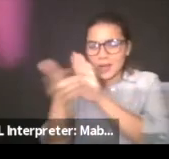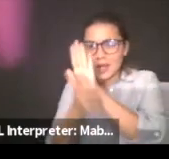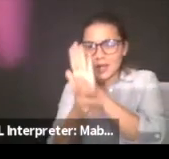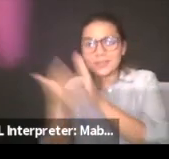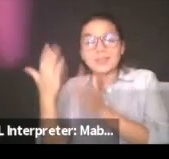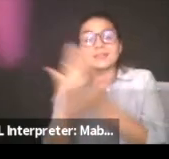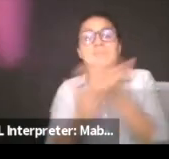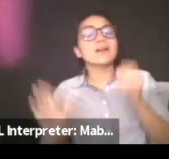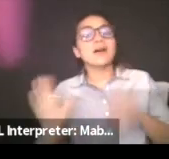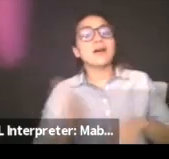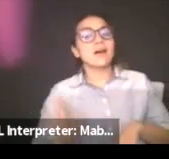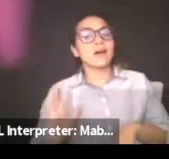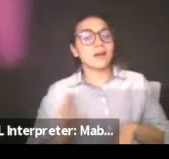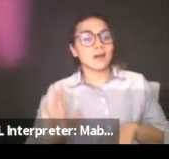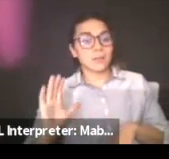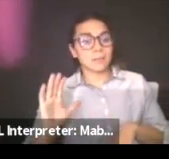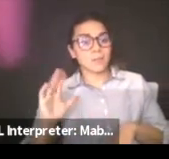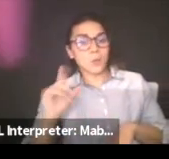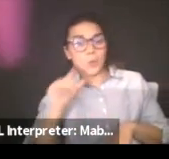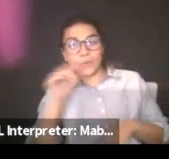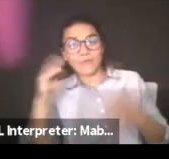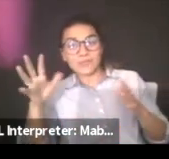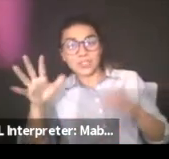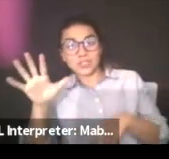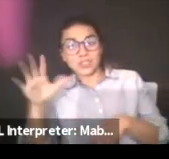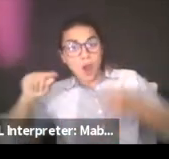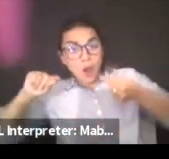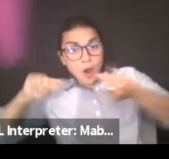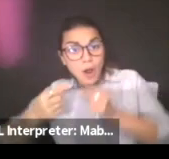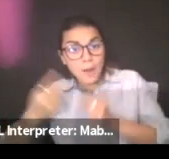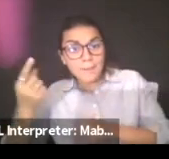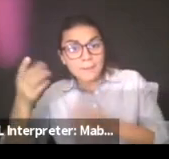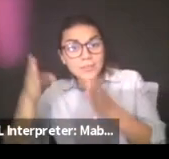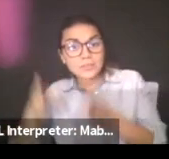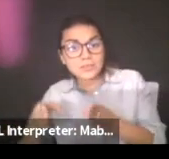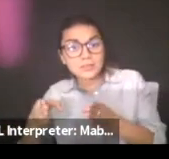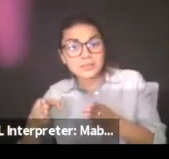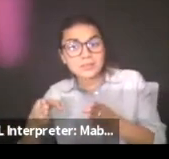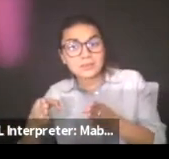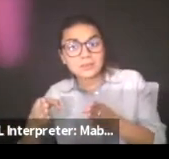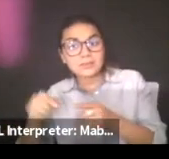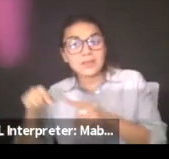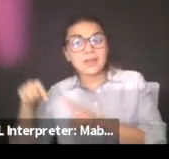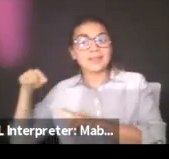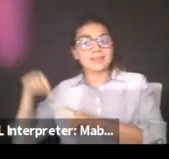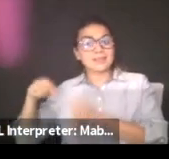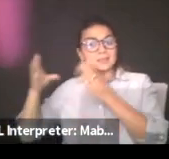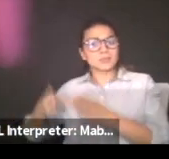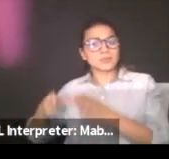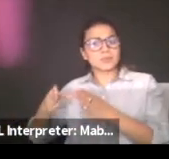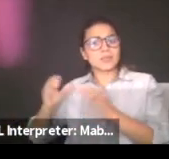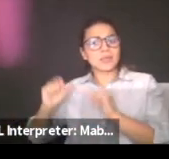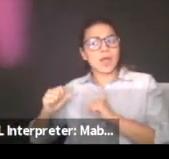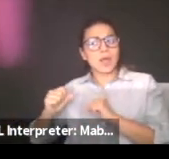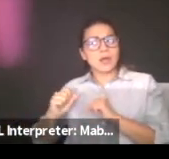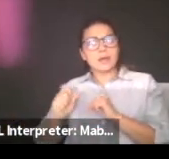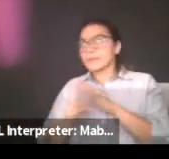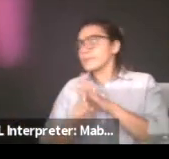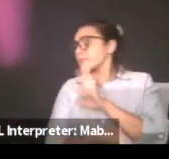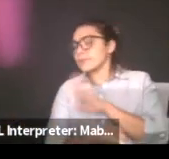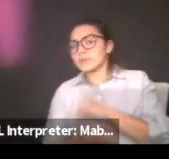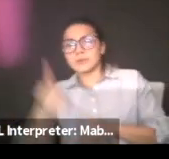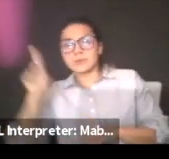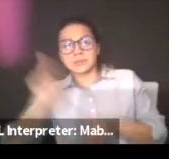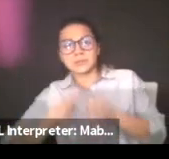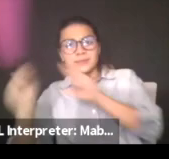done harm to evade accountability by simply crossing state lines. So in more progressive states, laws were quickly